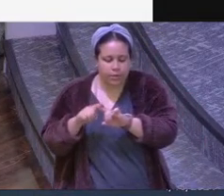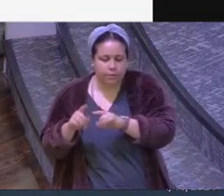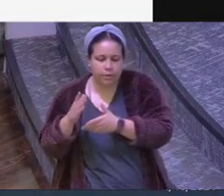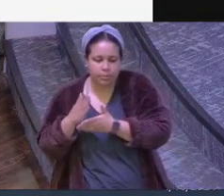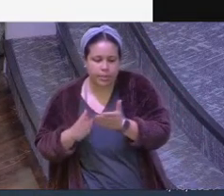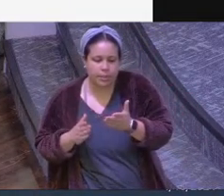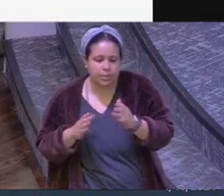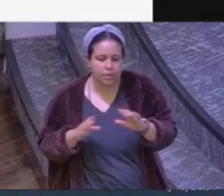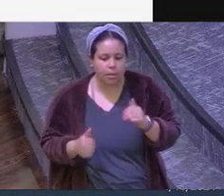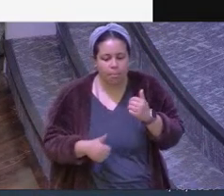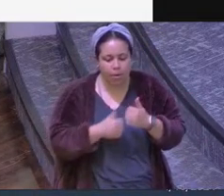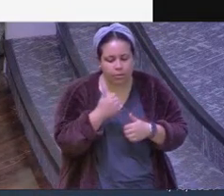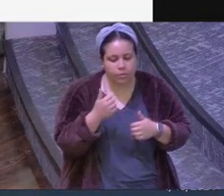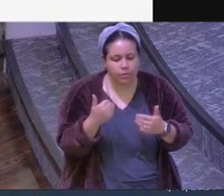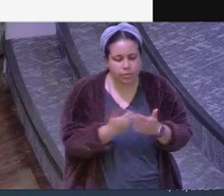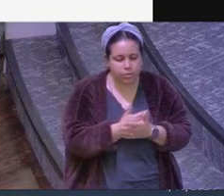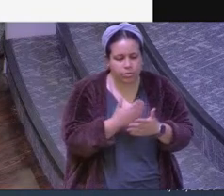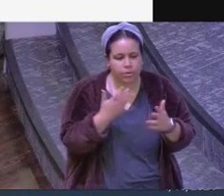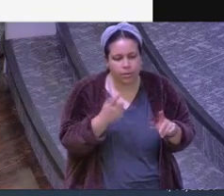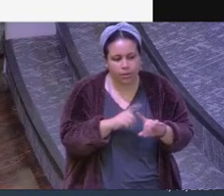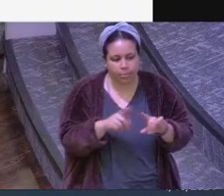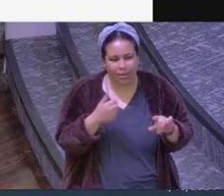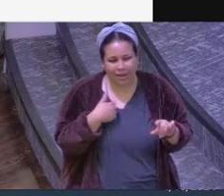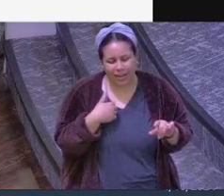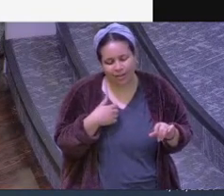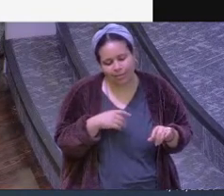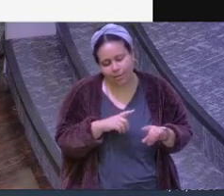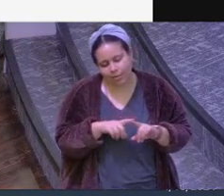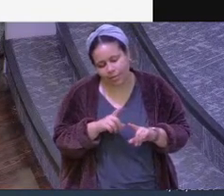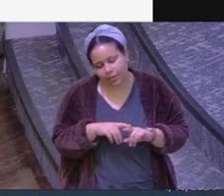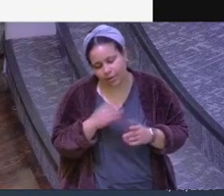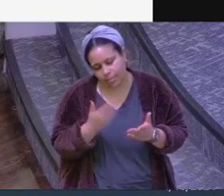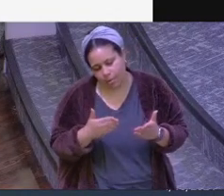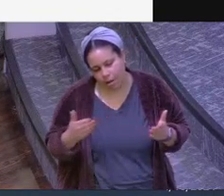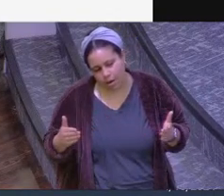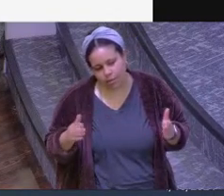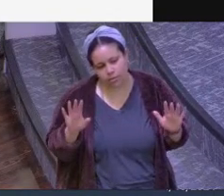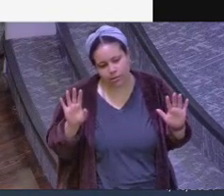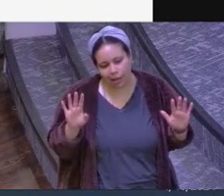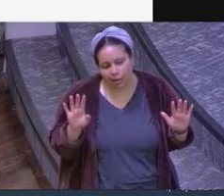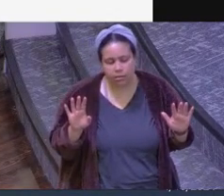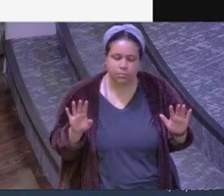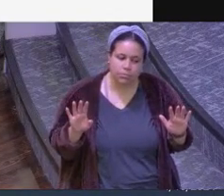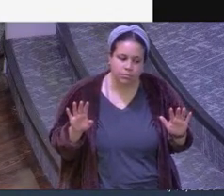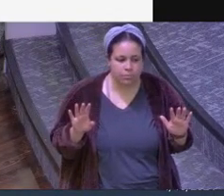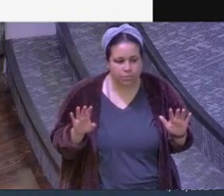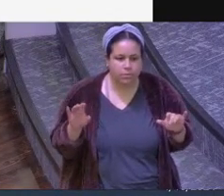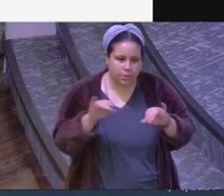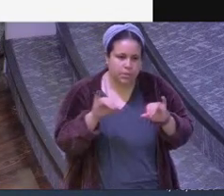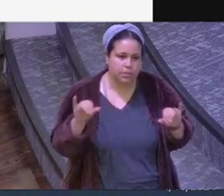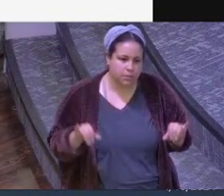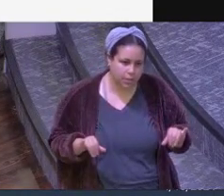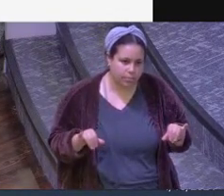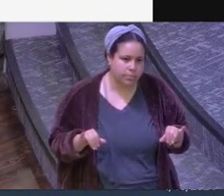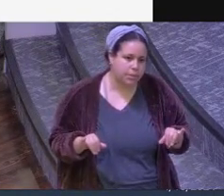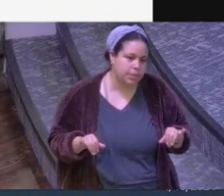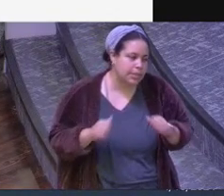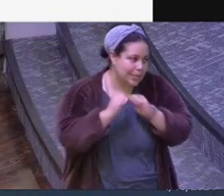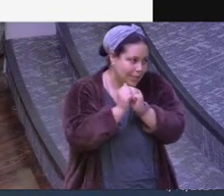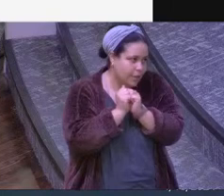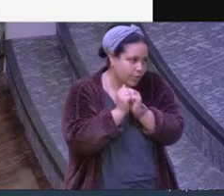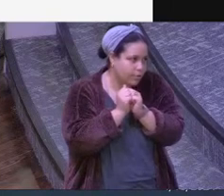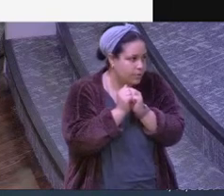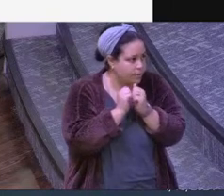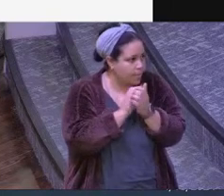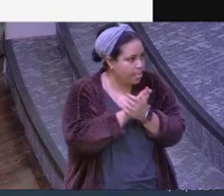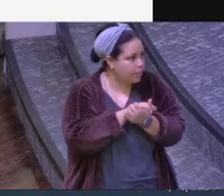everything we use Munis, but we do have some ancillary products that you do, trying to, again, make those systems talk together a little